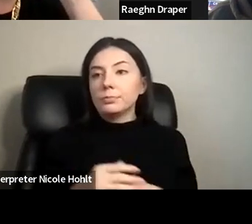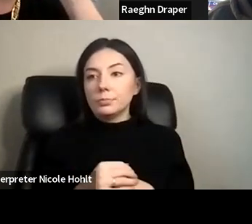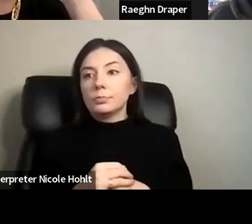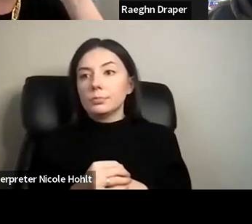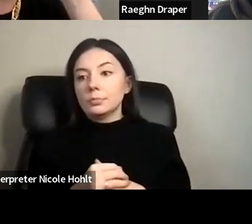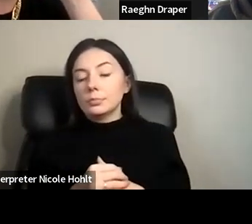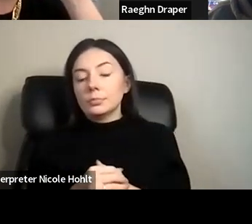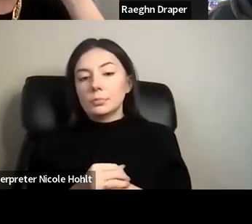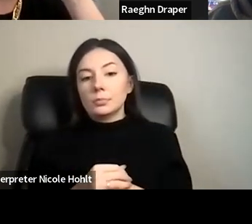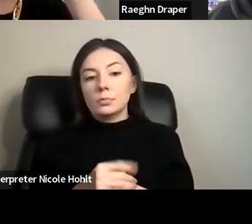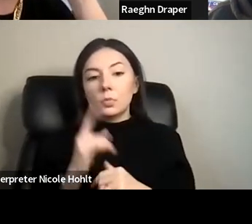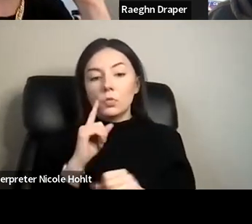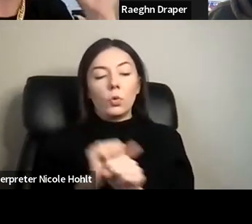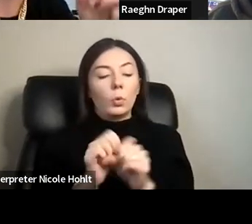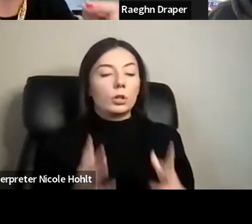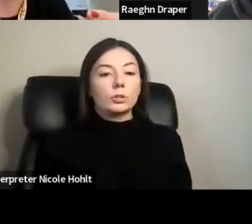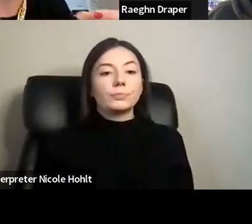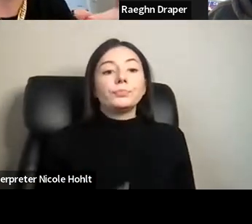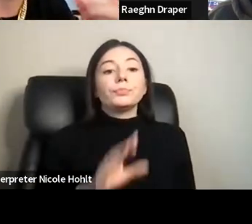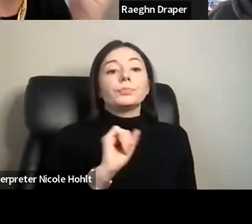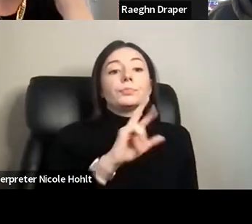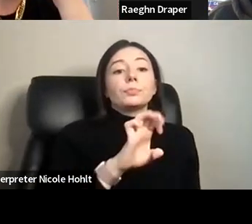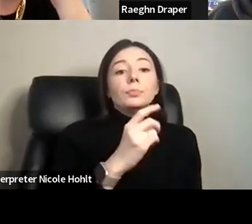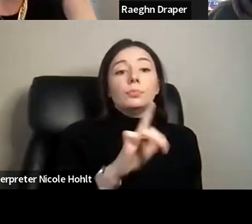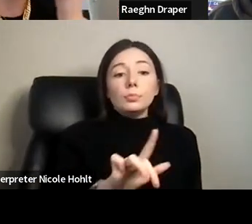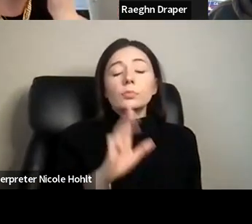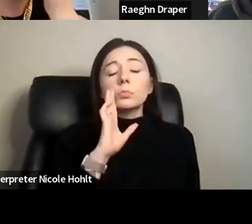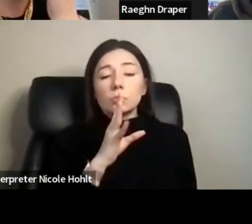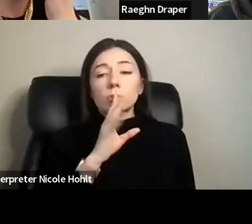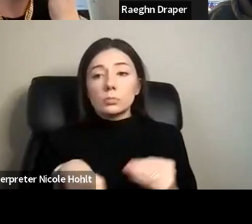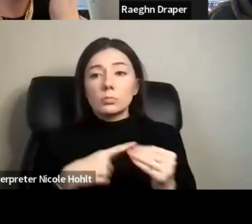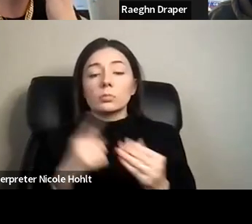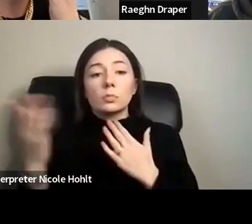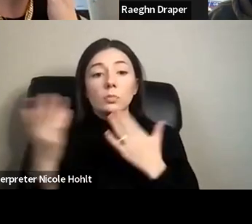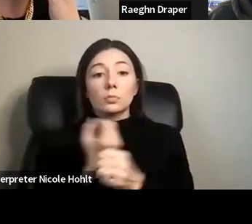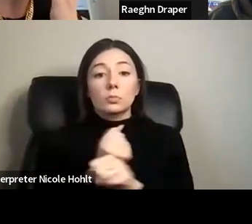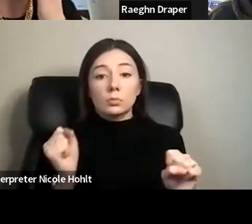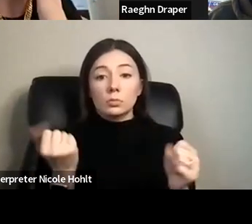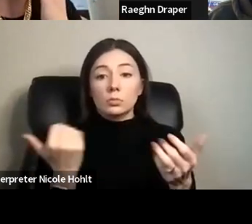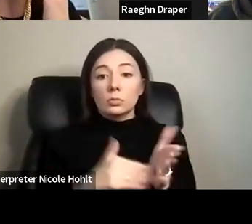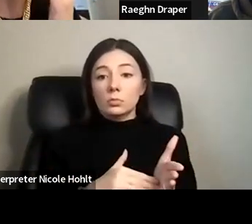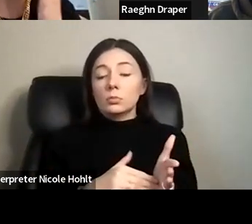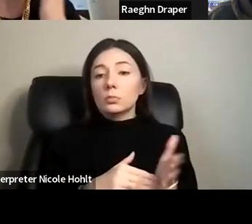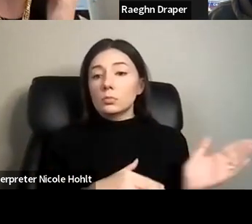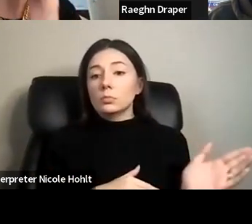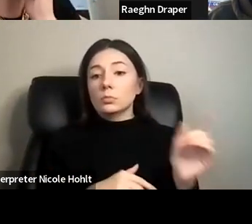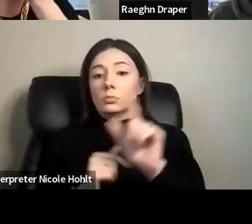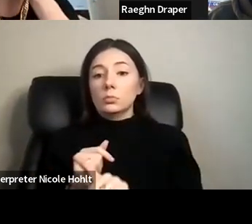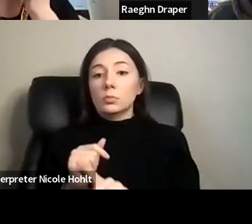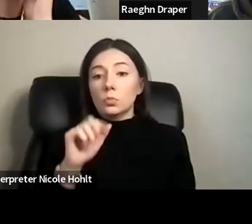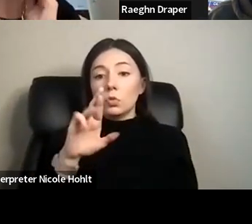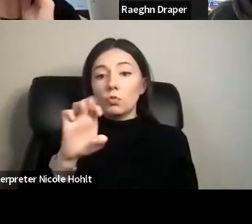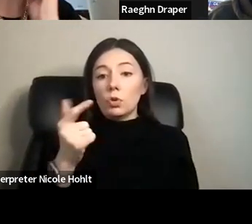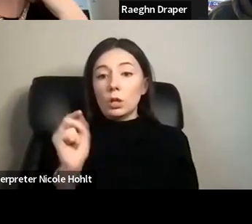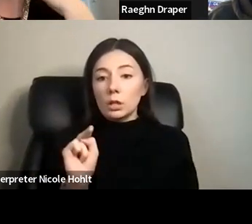that subject also, talking about ServSafe and everything. Raeghn, the same question.